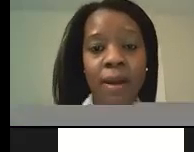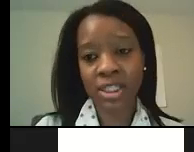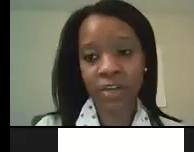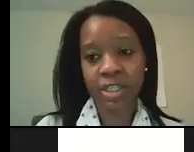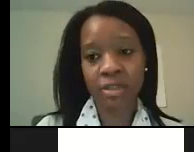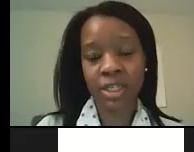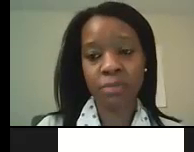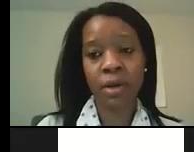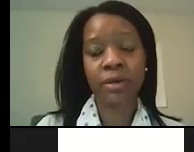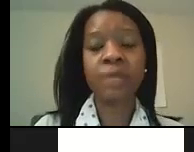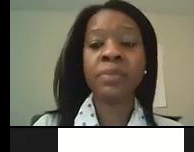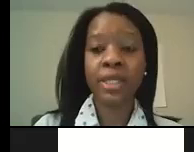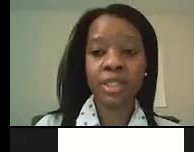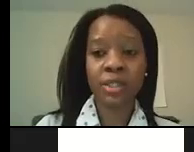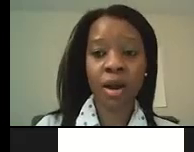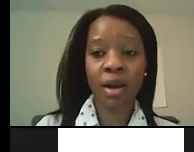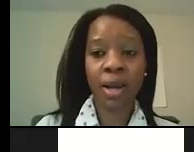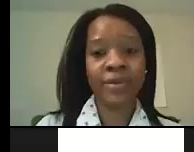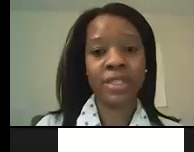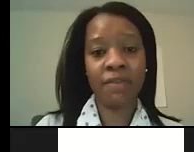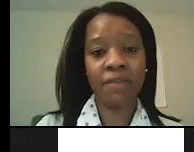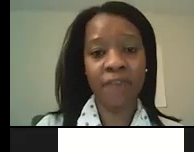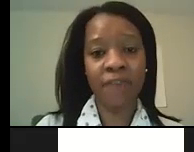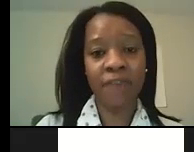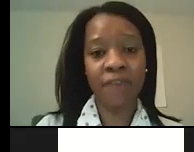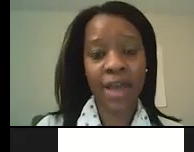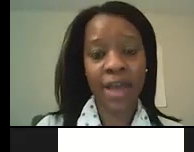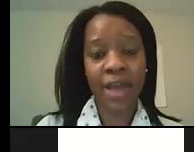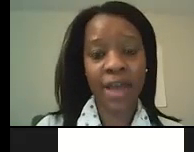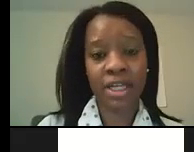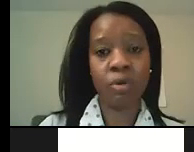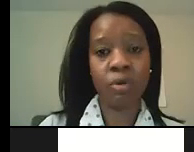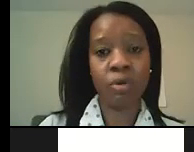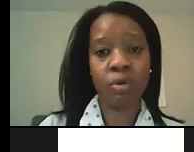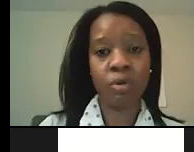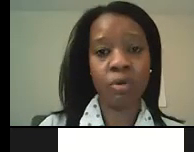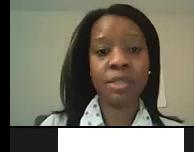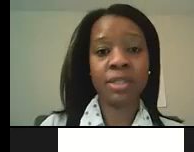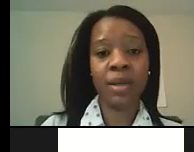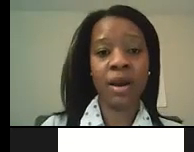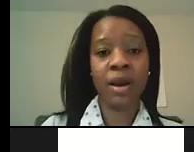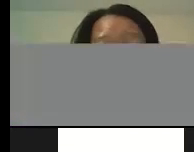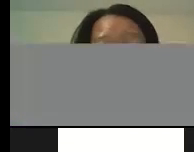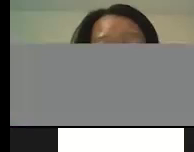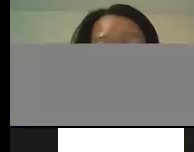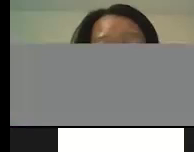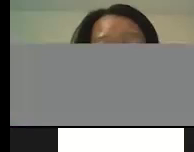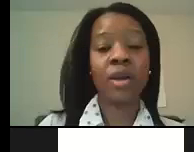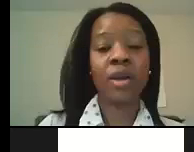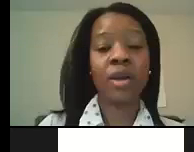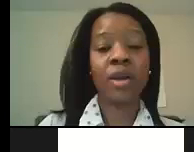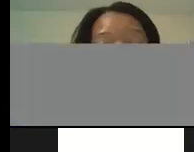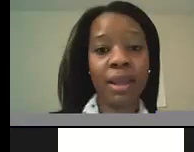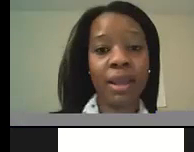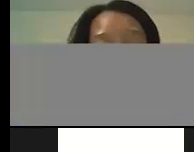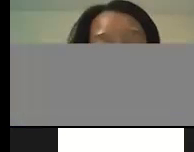our access and functional needs partners and to our partners in the Vaccine Advisory Work Group to make sure that we are creating